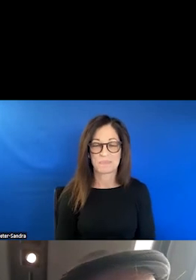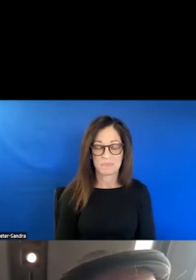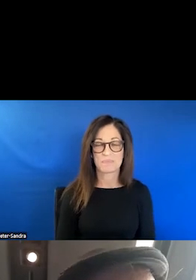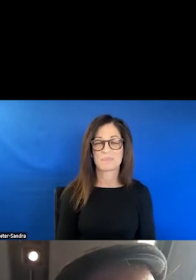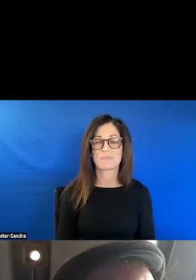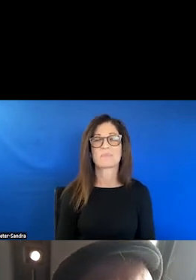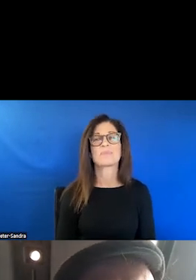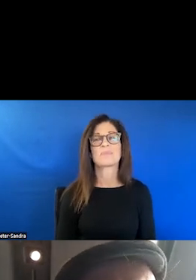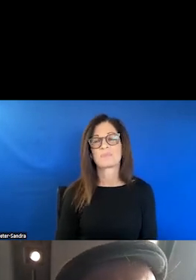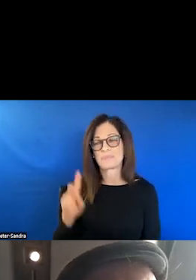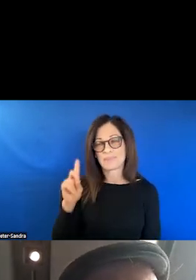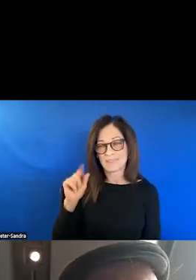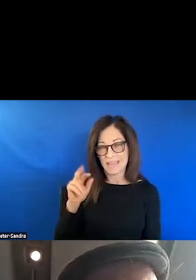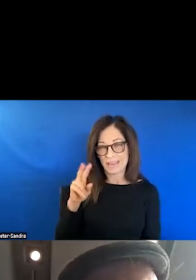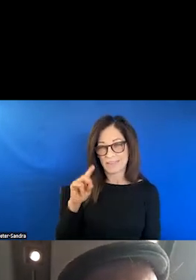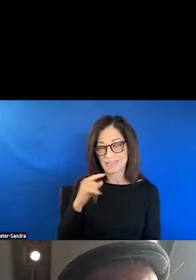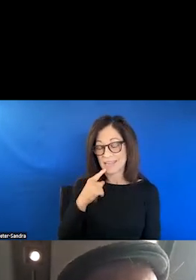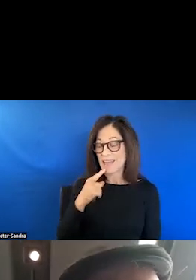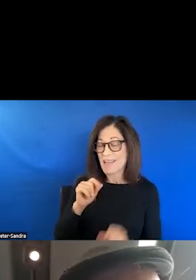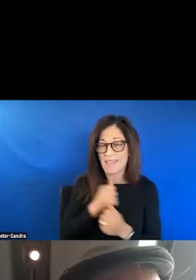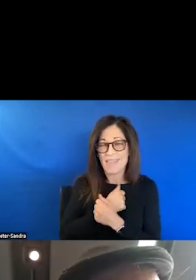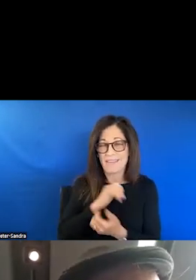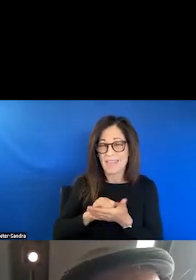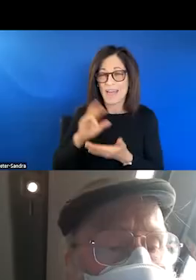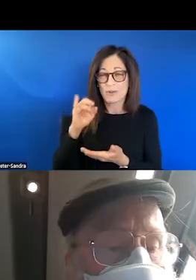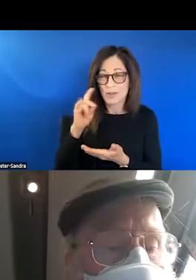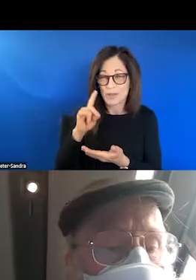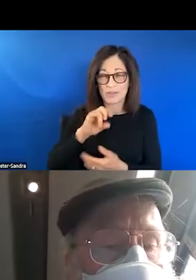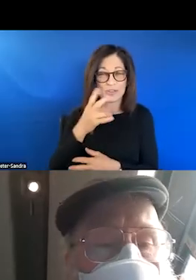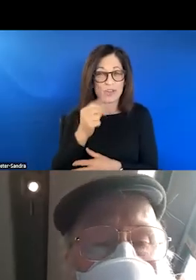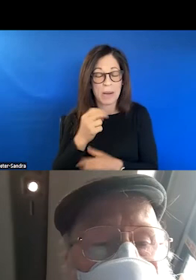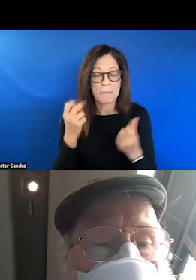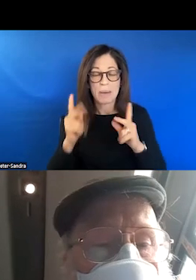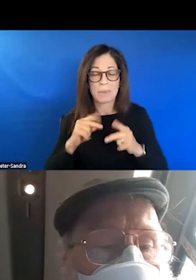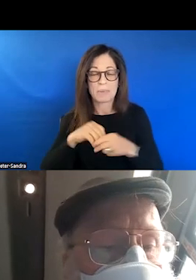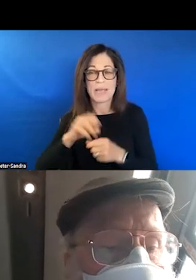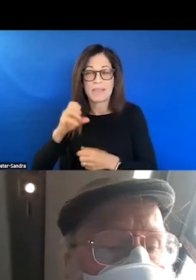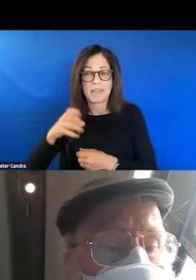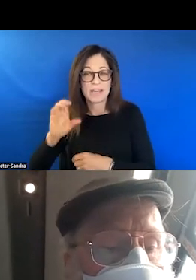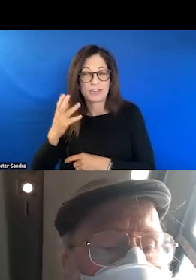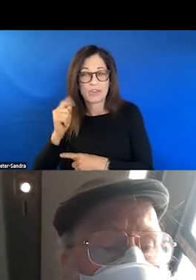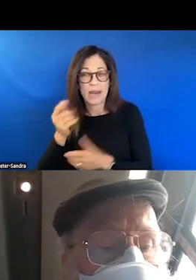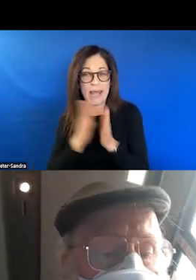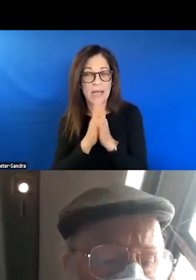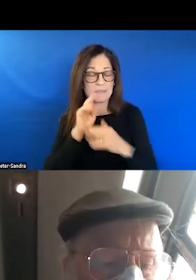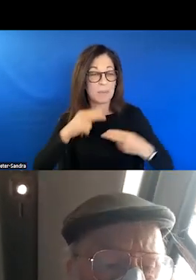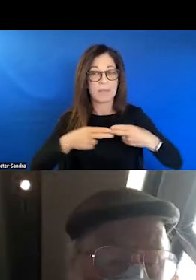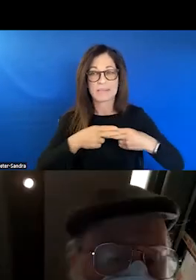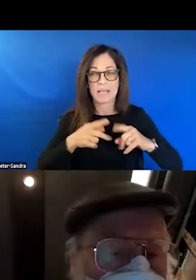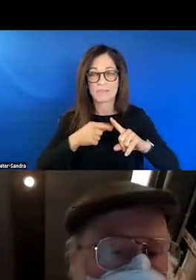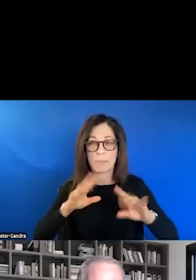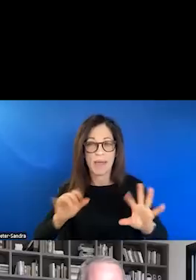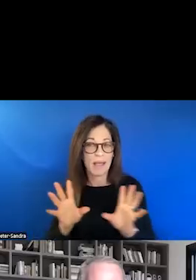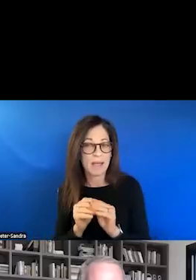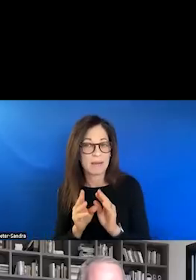Love that, Richard and John. John, there's a number of people in the chat text asking about some of the slides from the convening. Is it